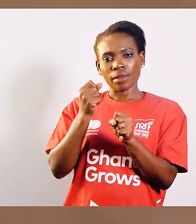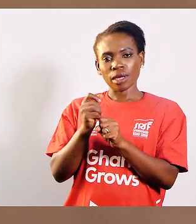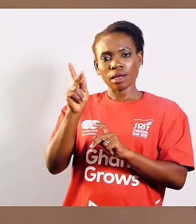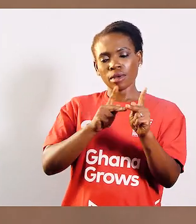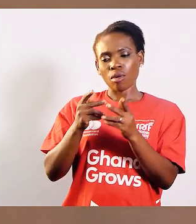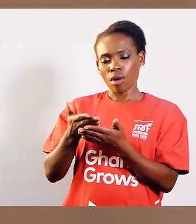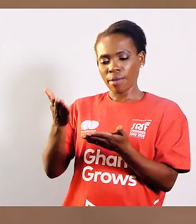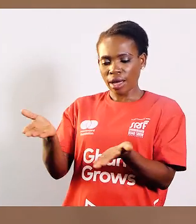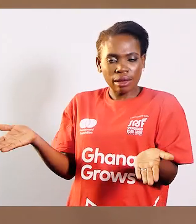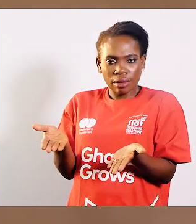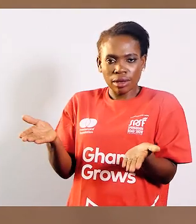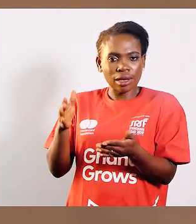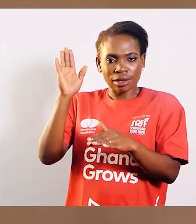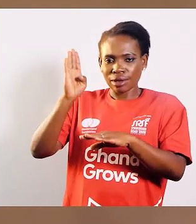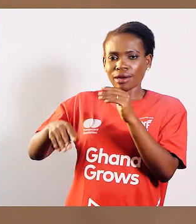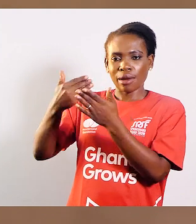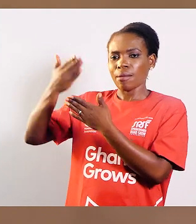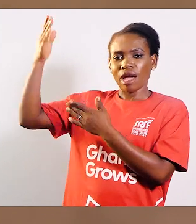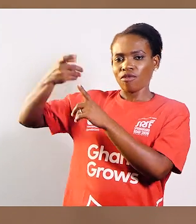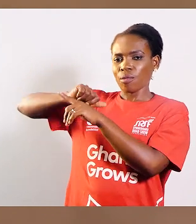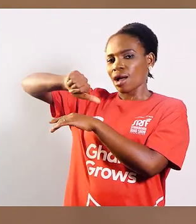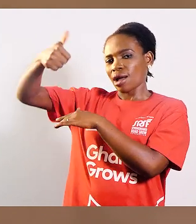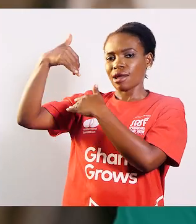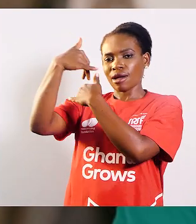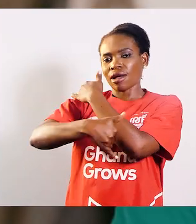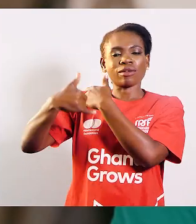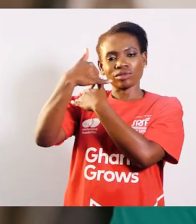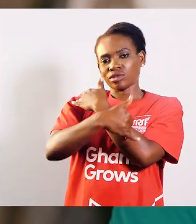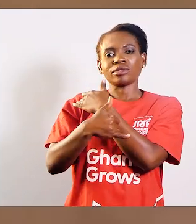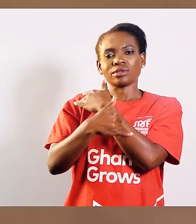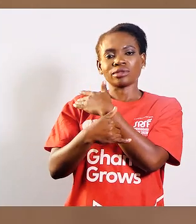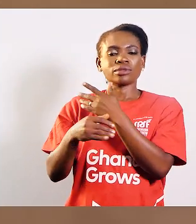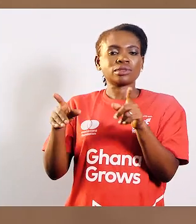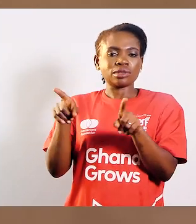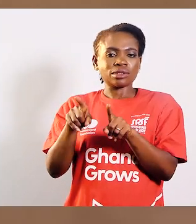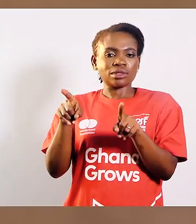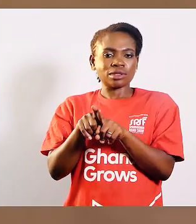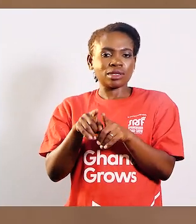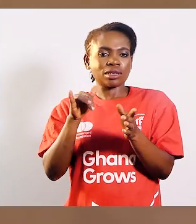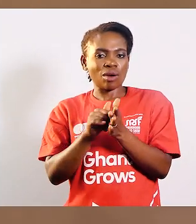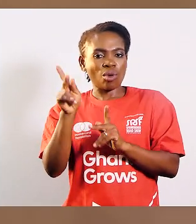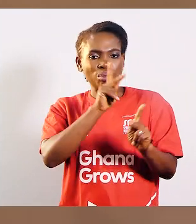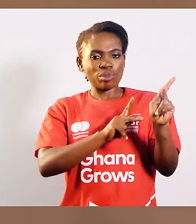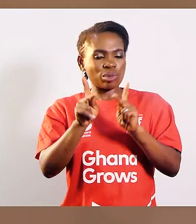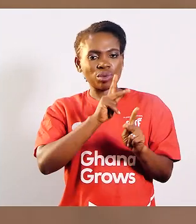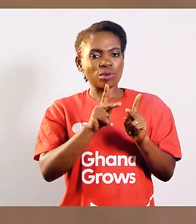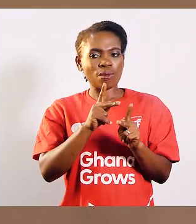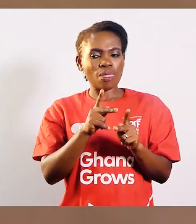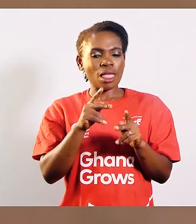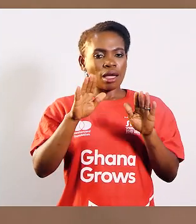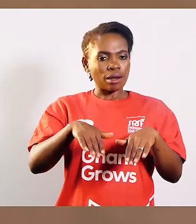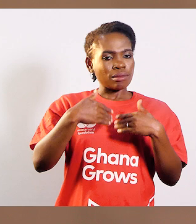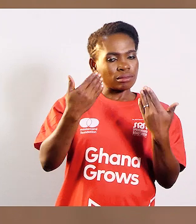even get to export to other countries. And we also want to be a household name. We want to